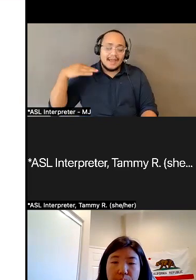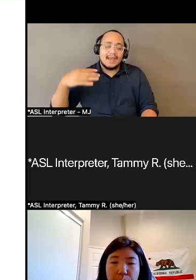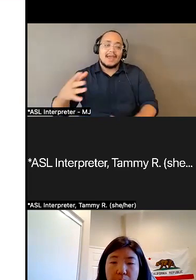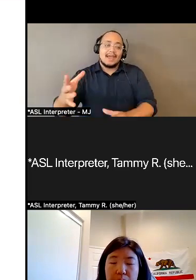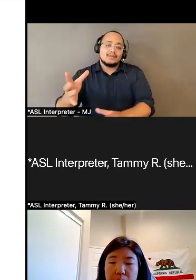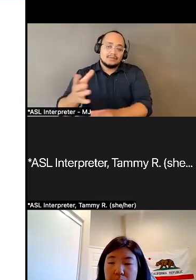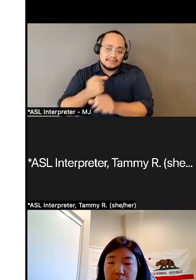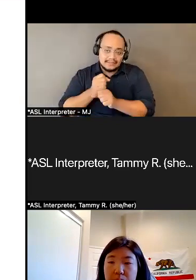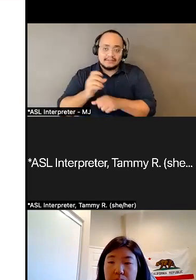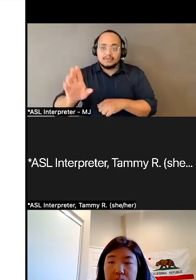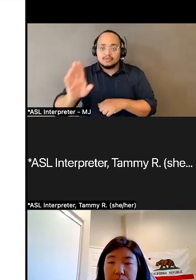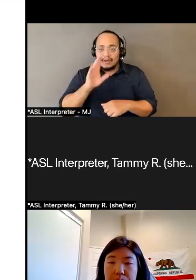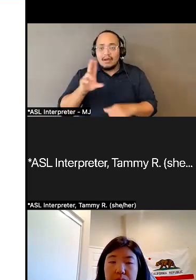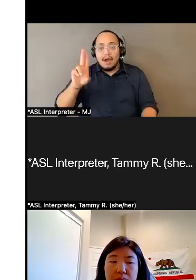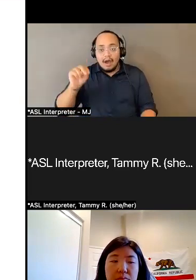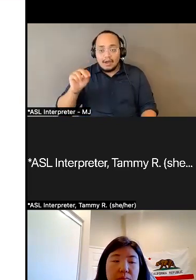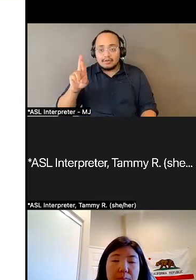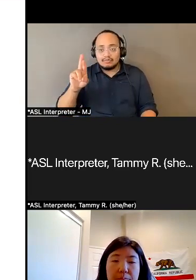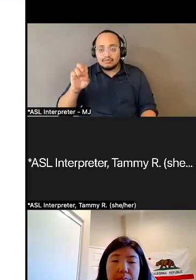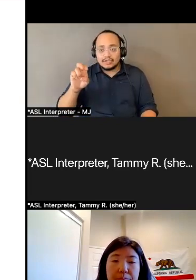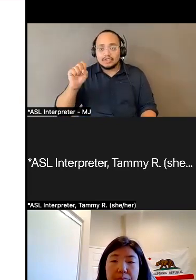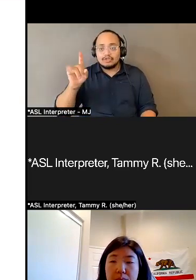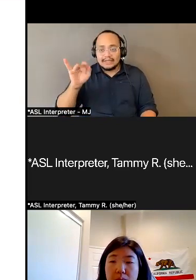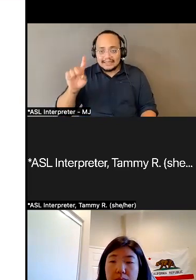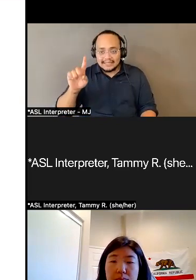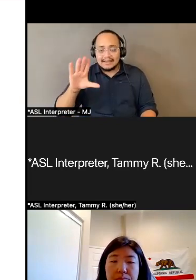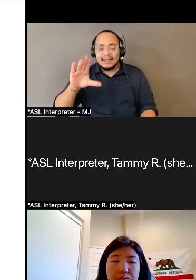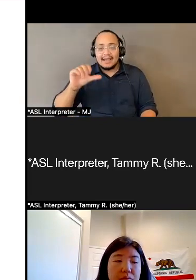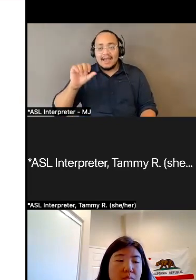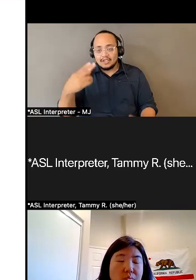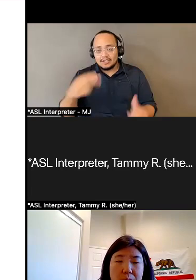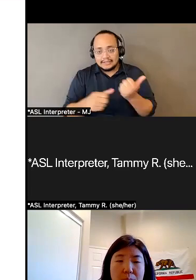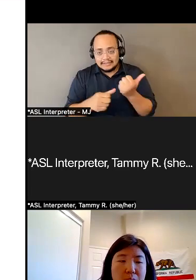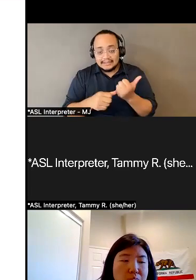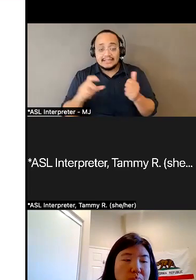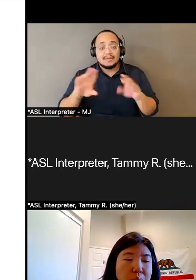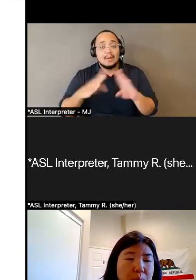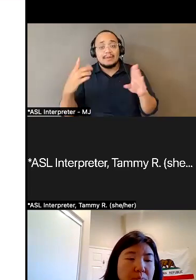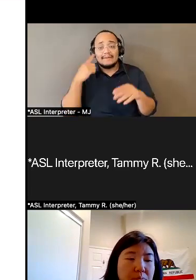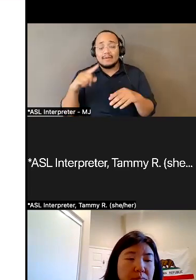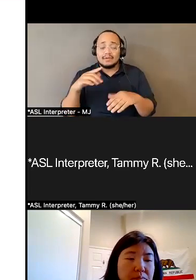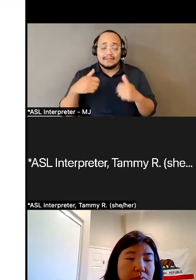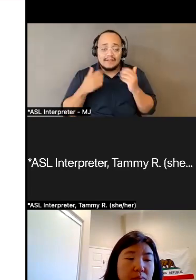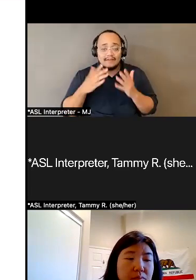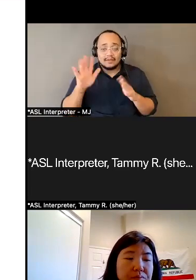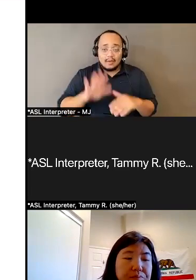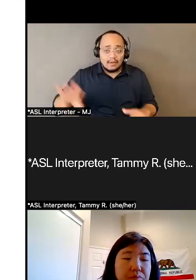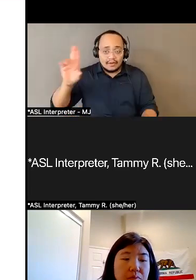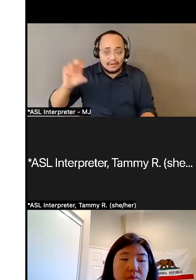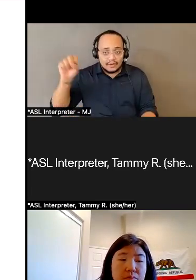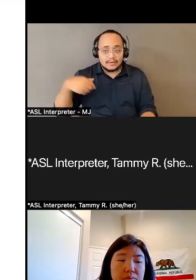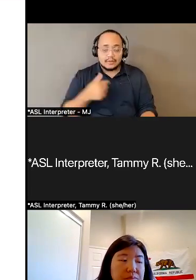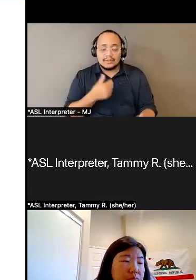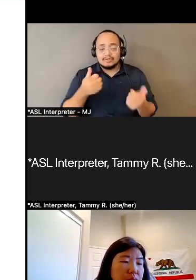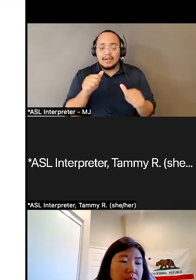and unrestricted cash assistance, and it's open to survivors across the country. We try to make it as low barrier